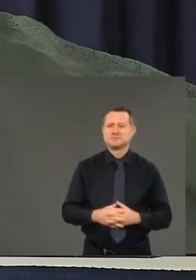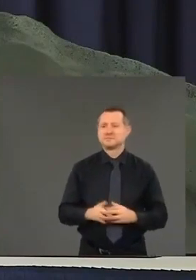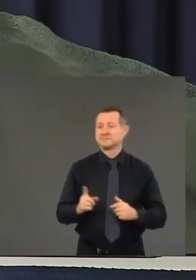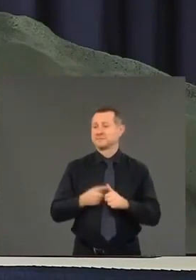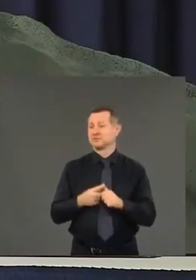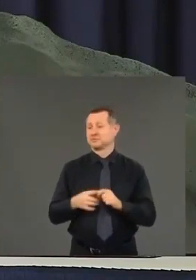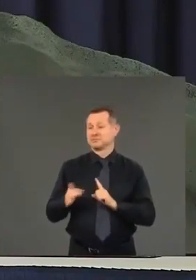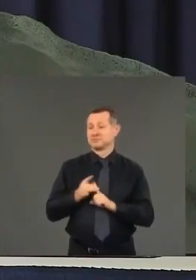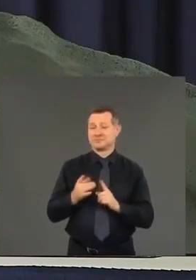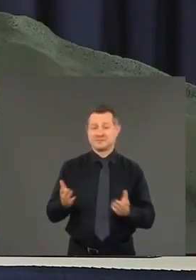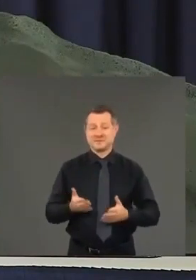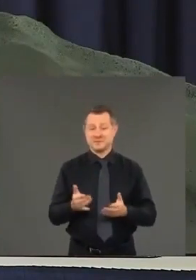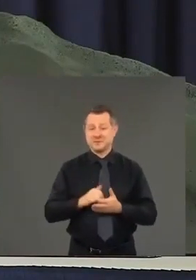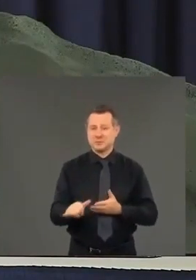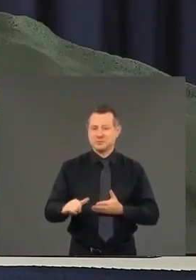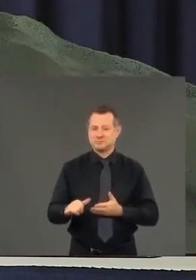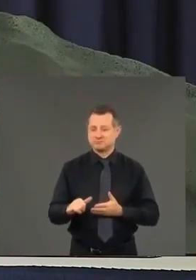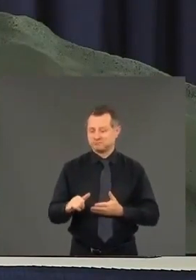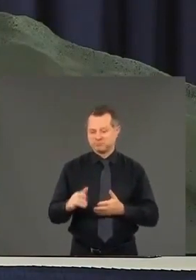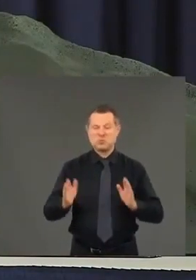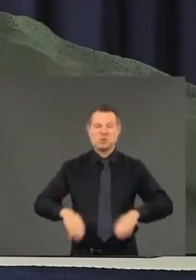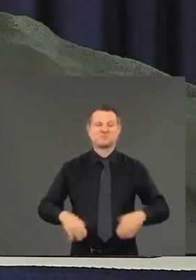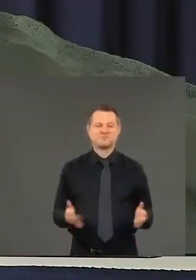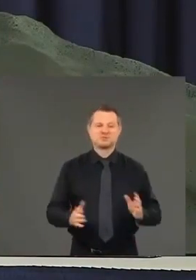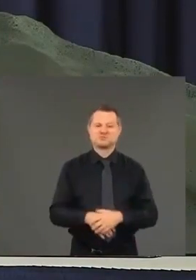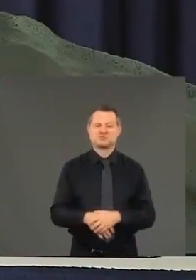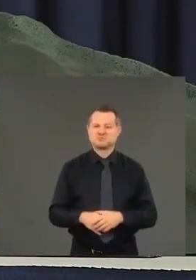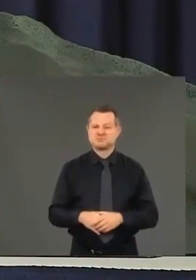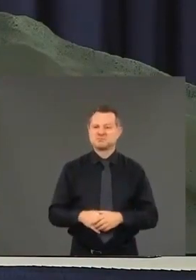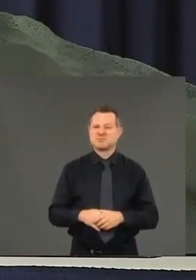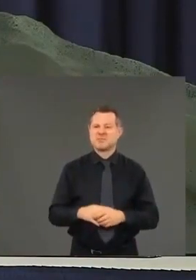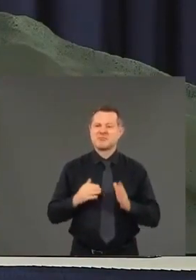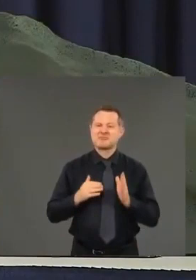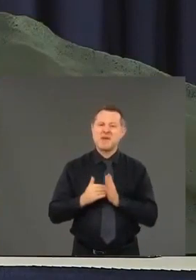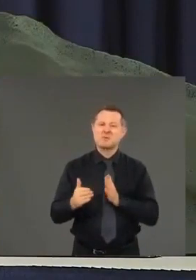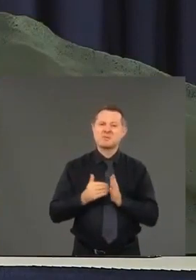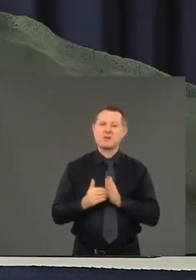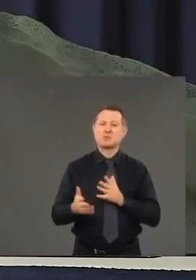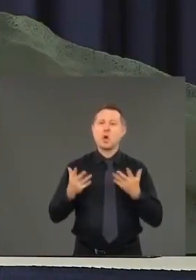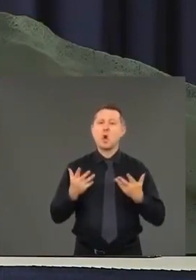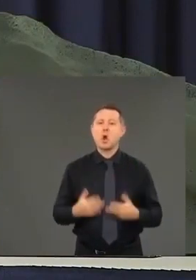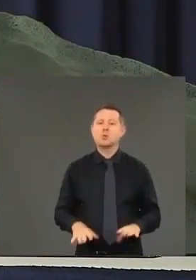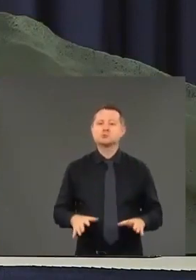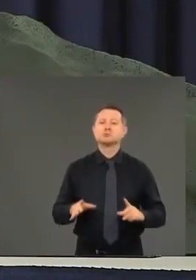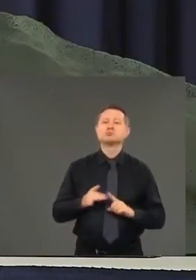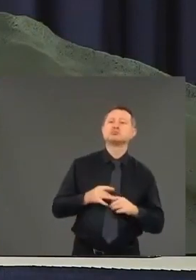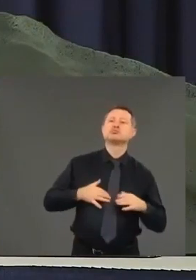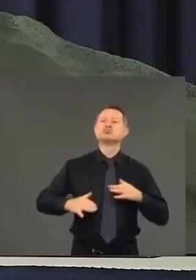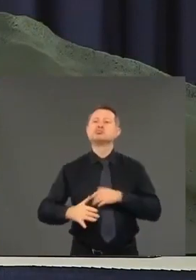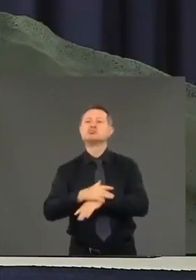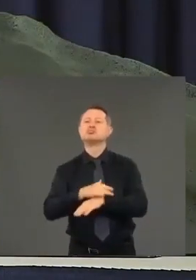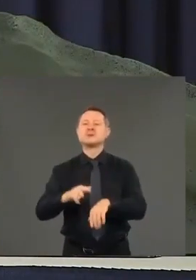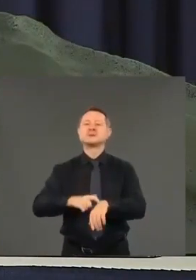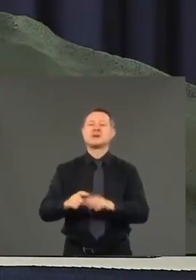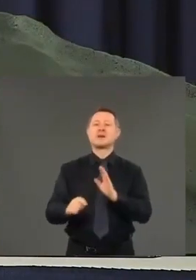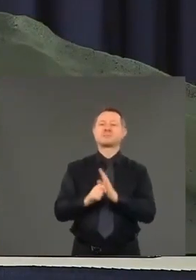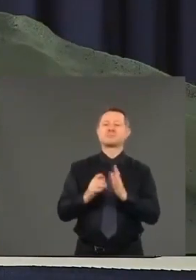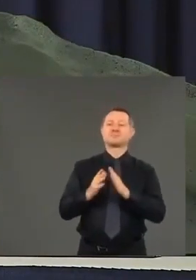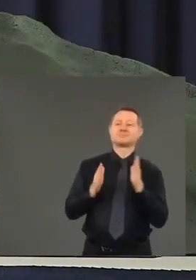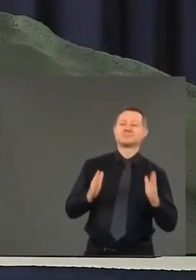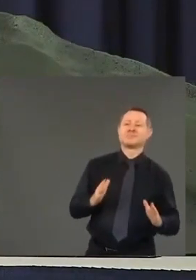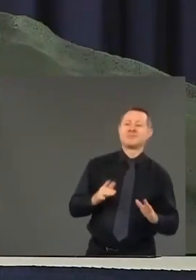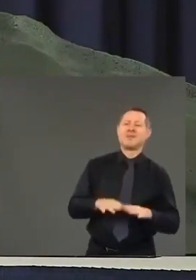1. It was over. There were tens of thousands of people in New York, tens of thousands of infections,